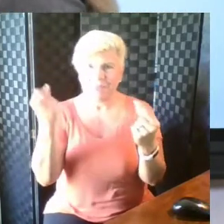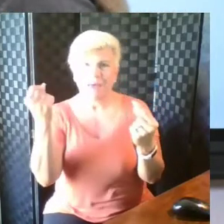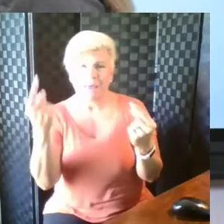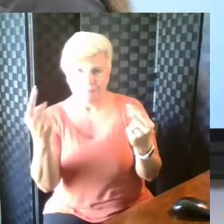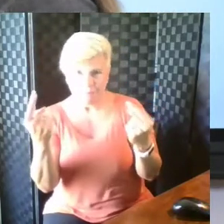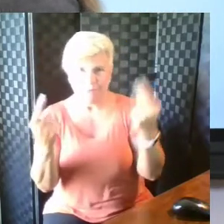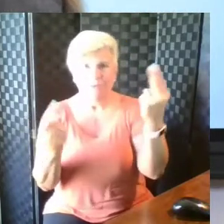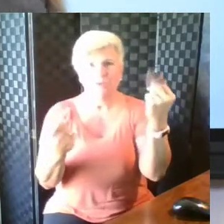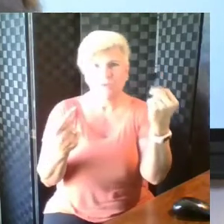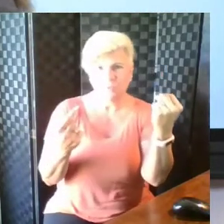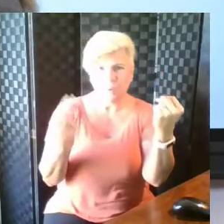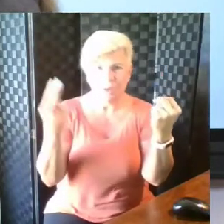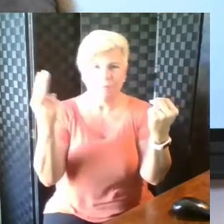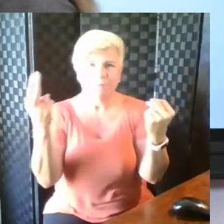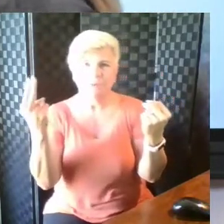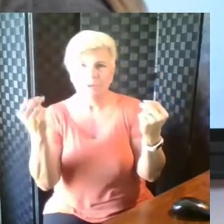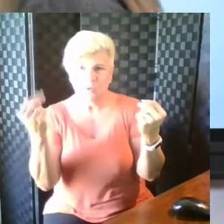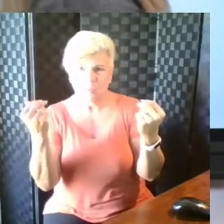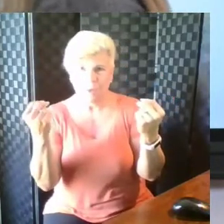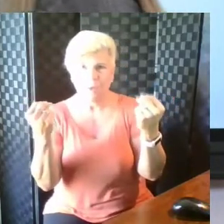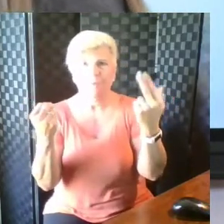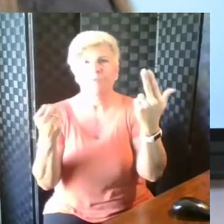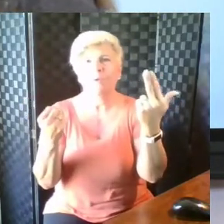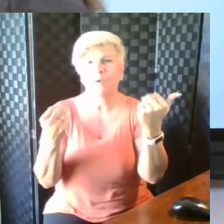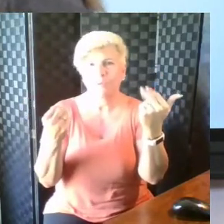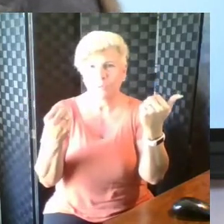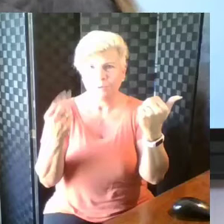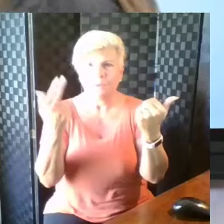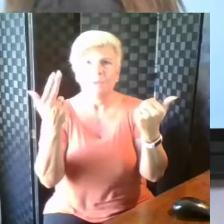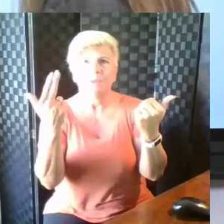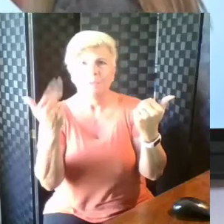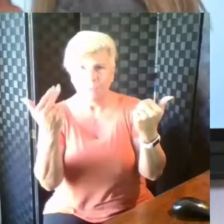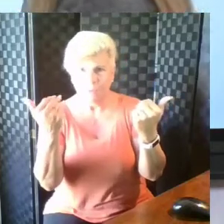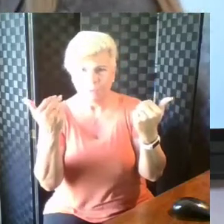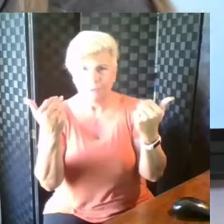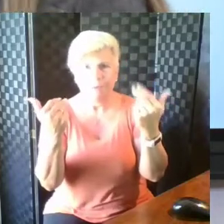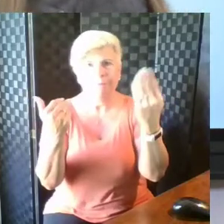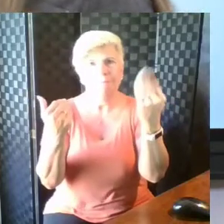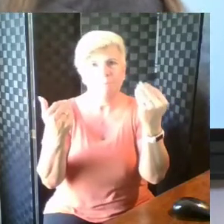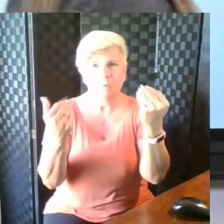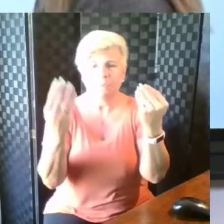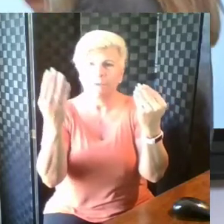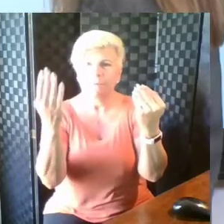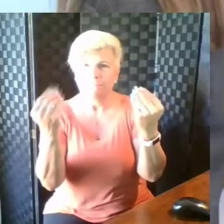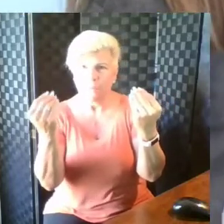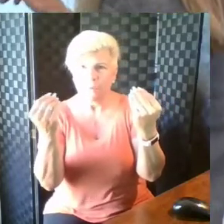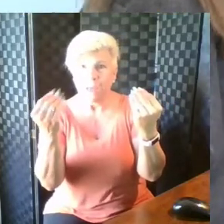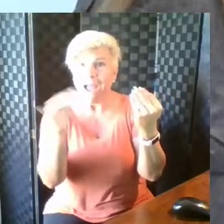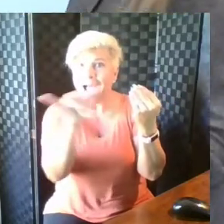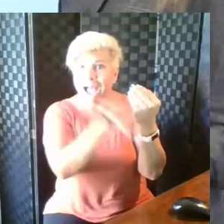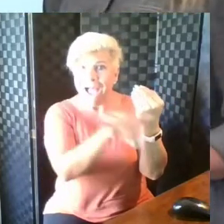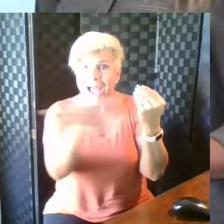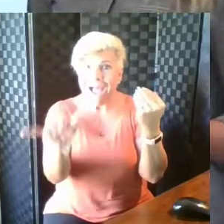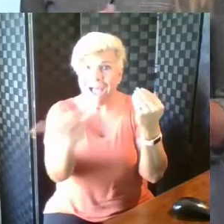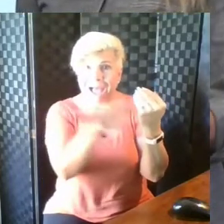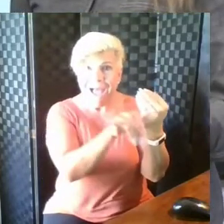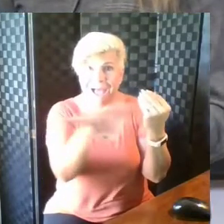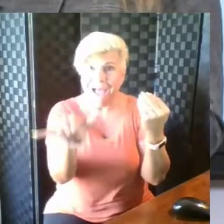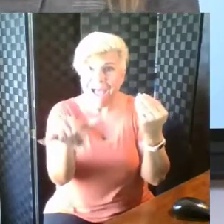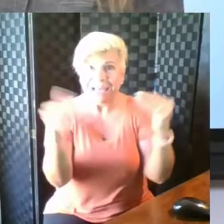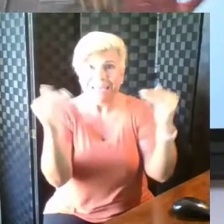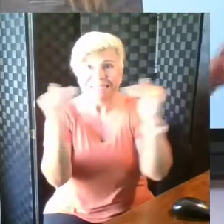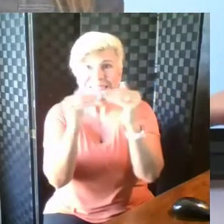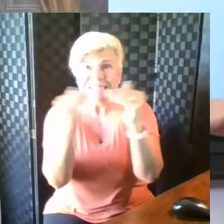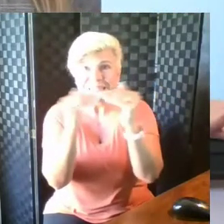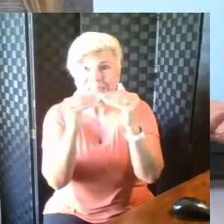11, 11, 12, 12, 13, 13, 14, 14. So